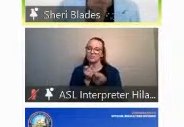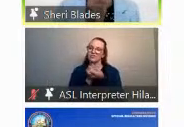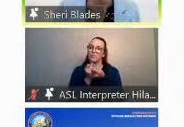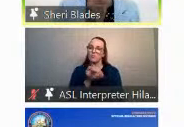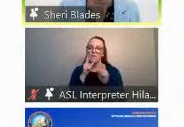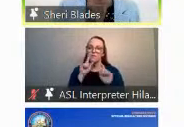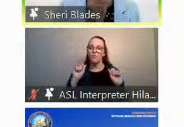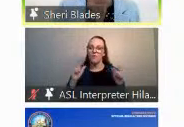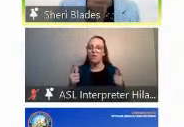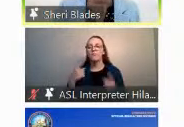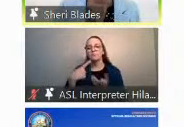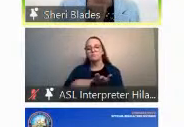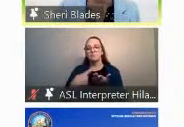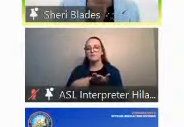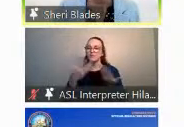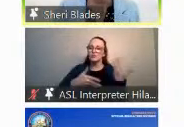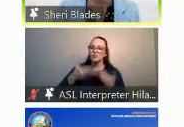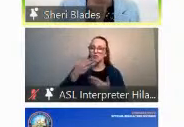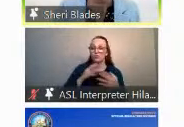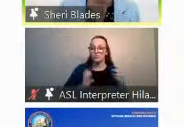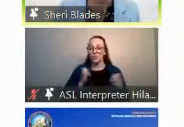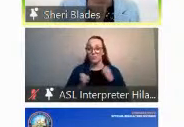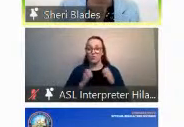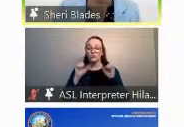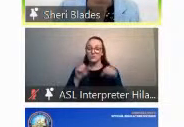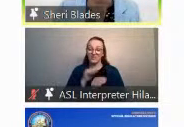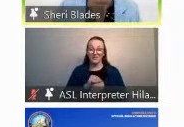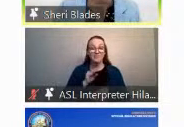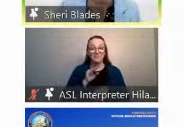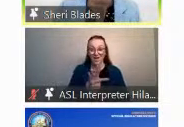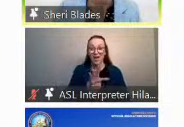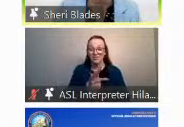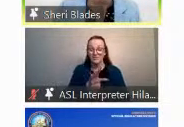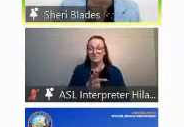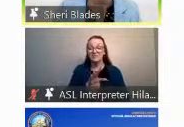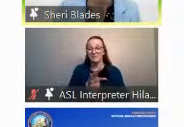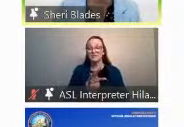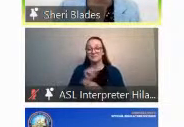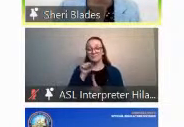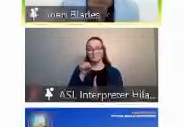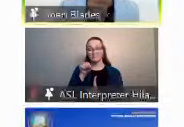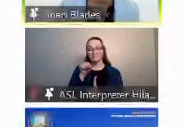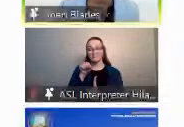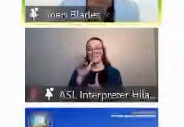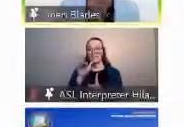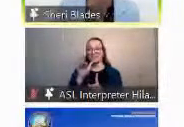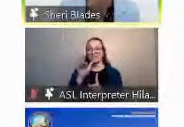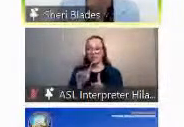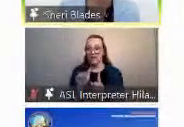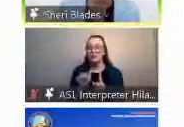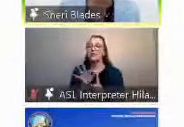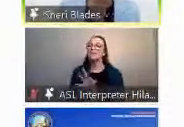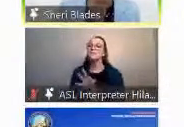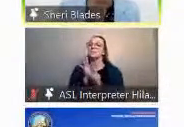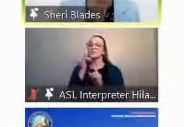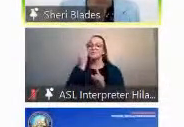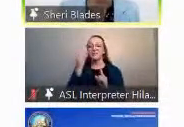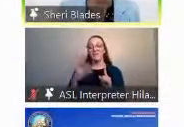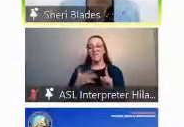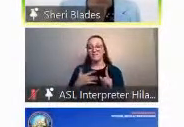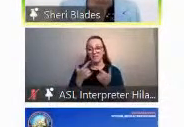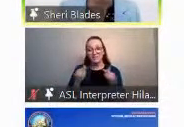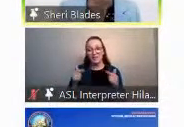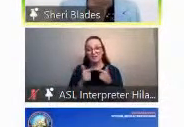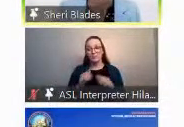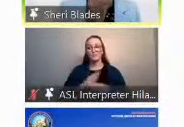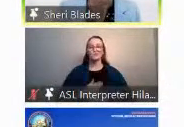social emotional effects would impact their children, especially when they feel like language is a